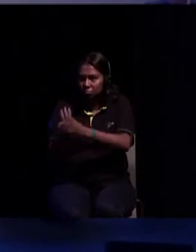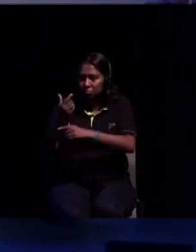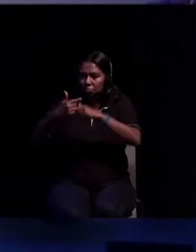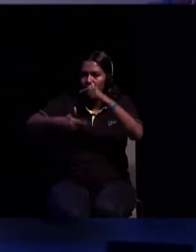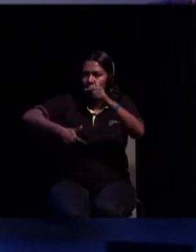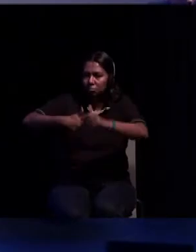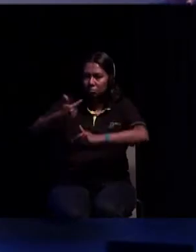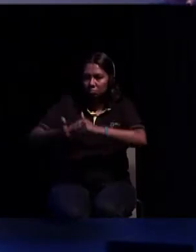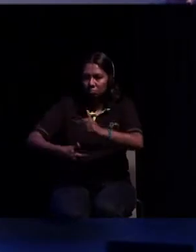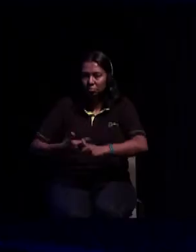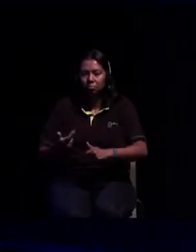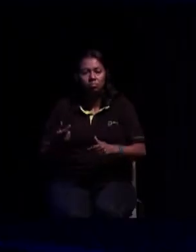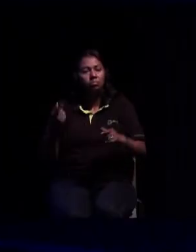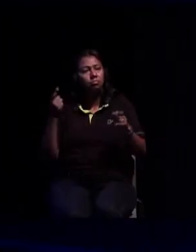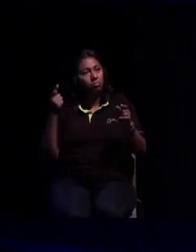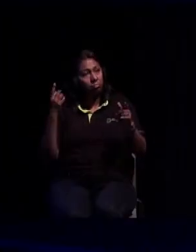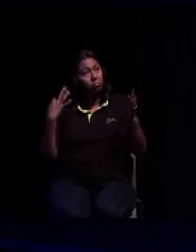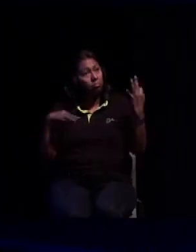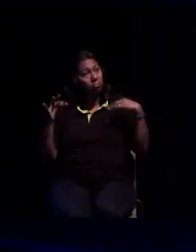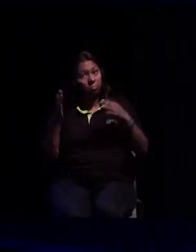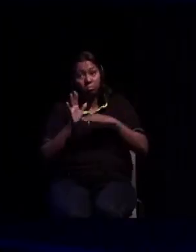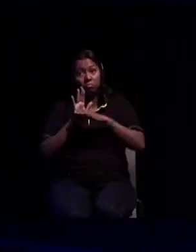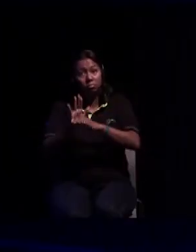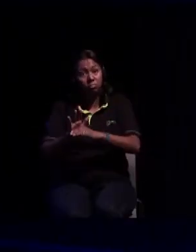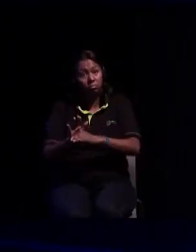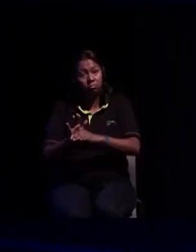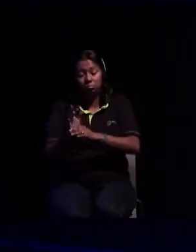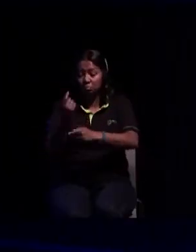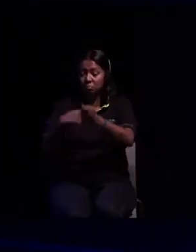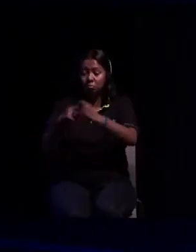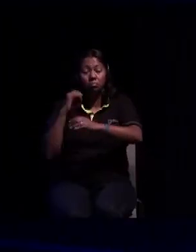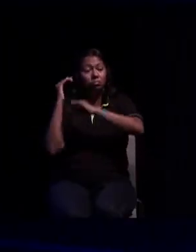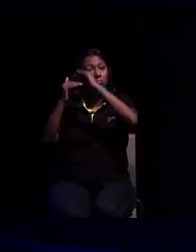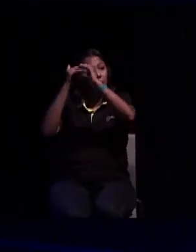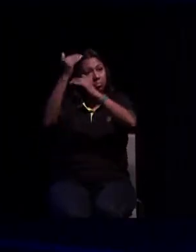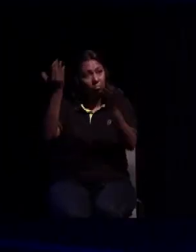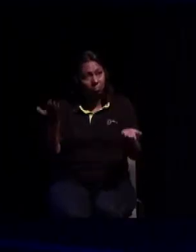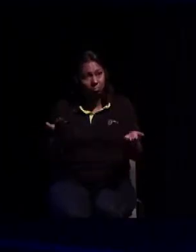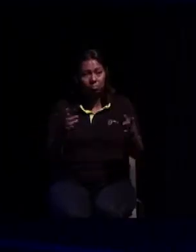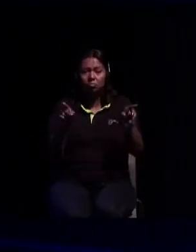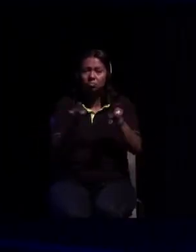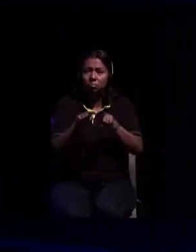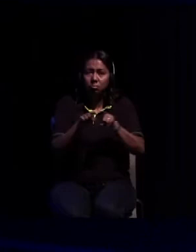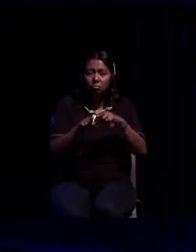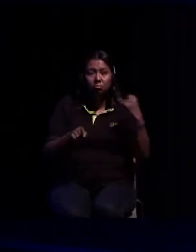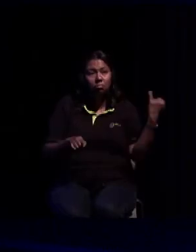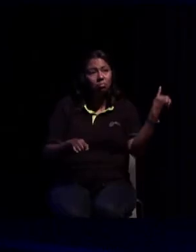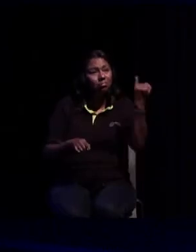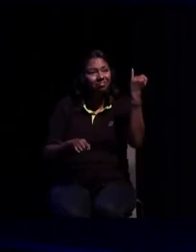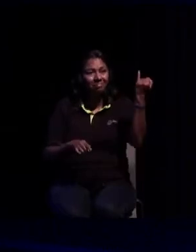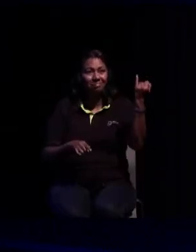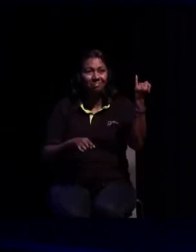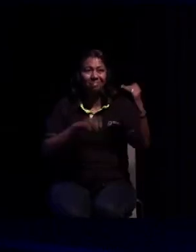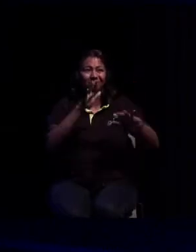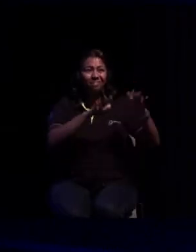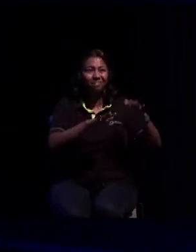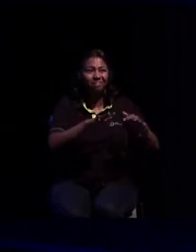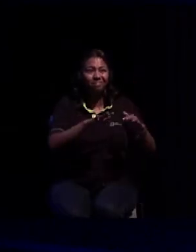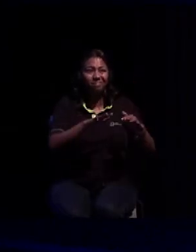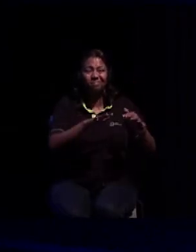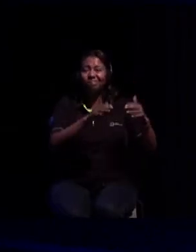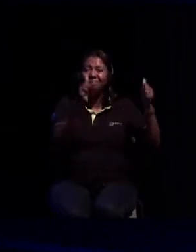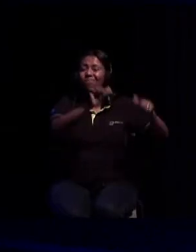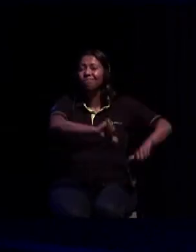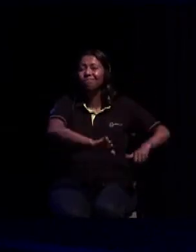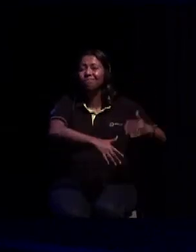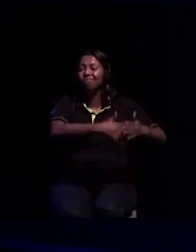for economic development. However, tourism also matters in some negative ways. And so one of the very recent pieces